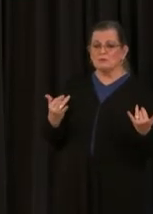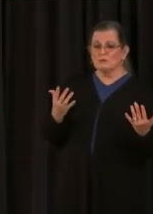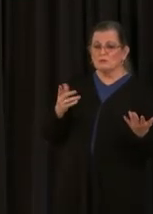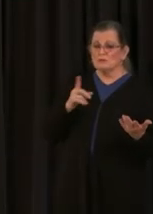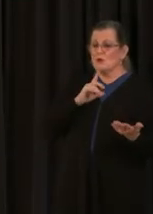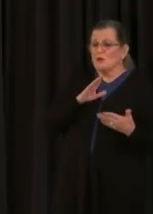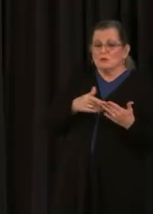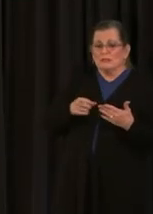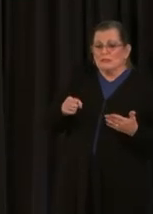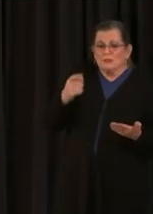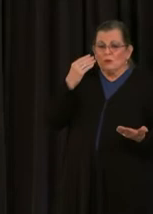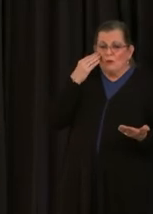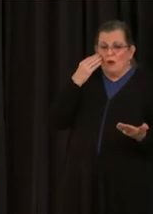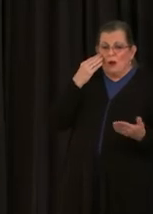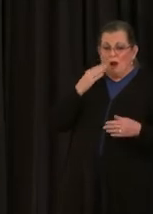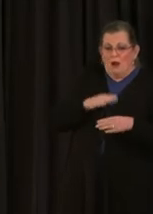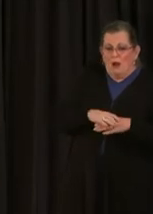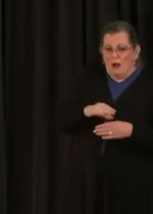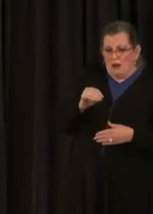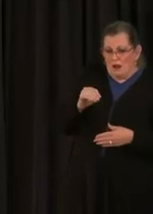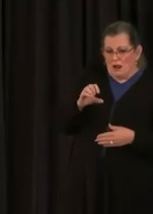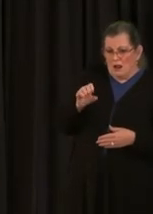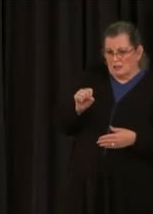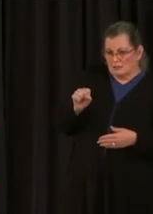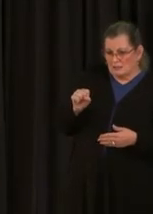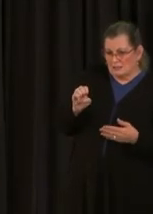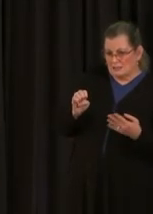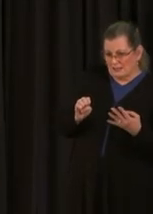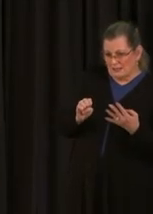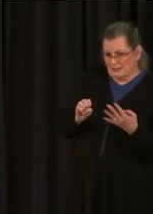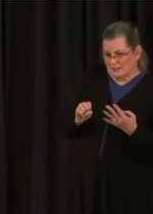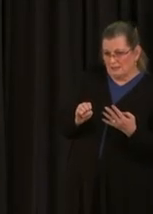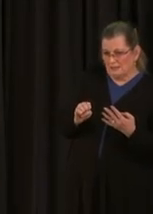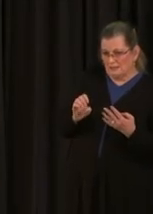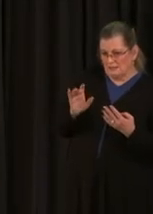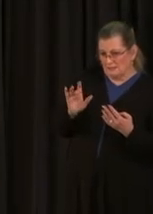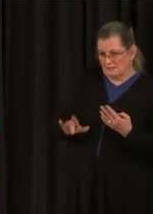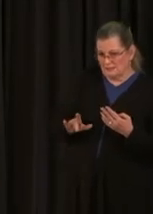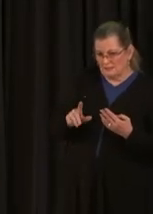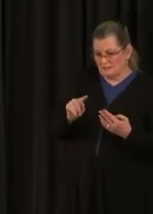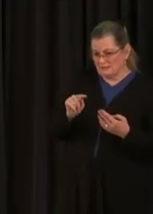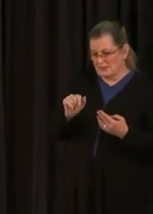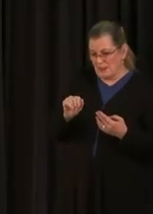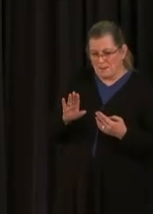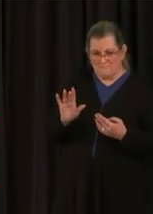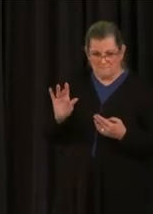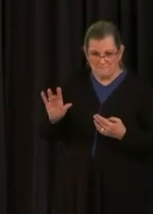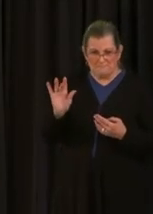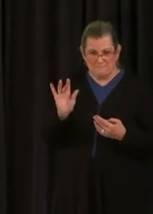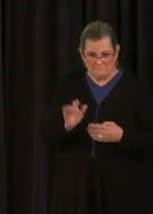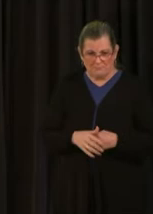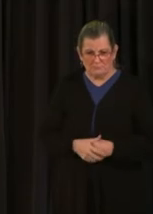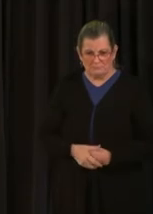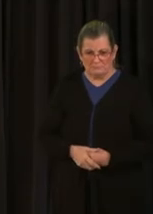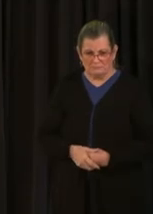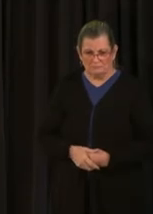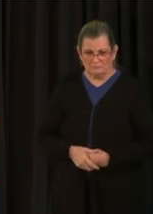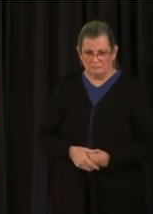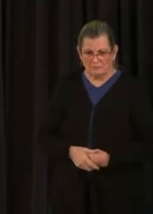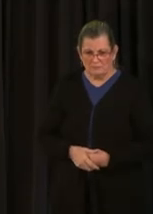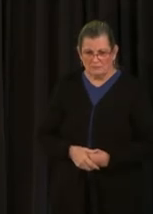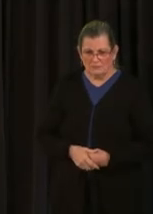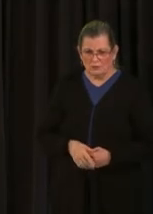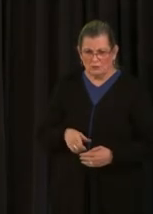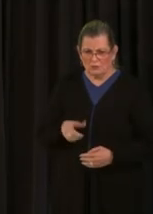incidents that rises to the level of what they call security-related incidents. Part of the directive requires if